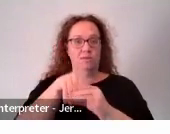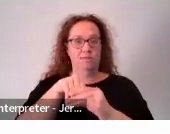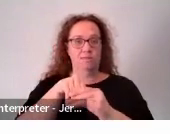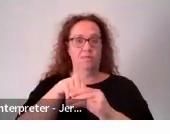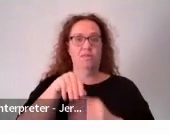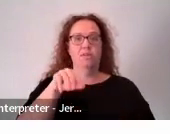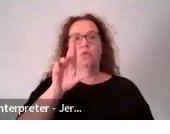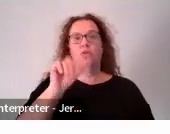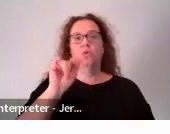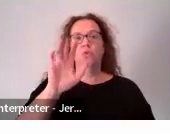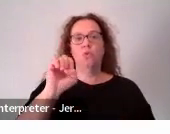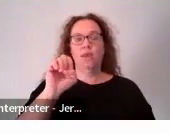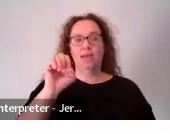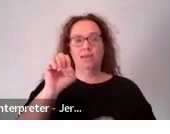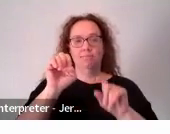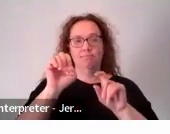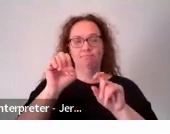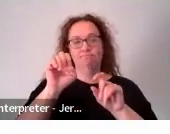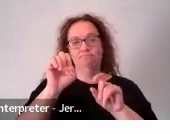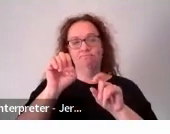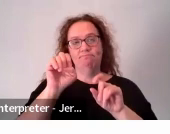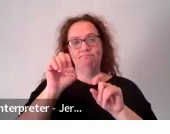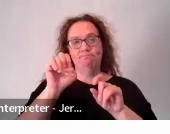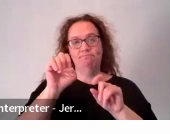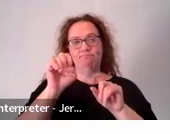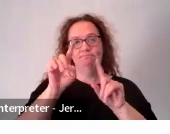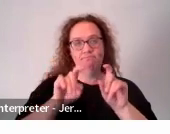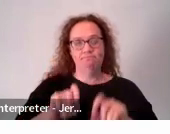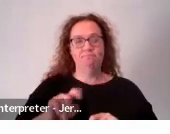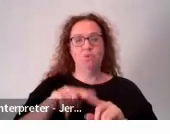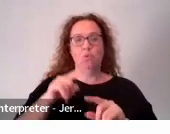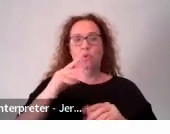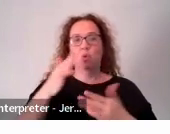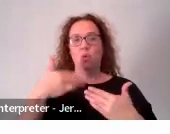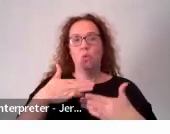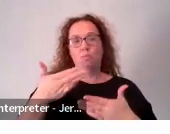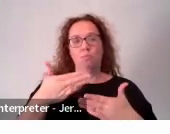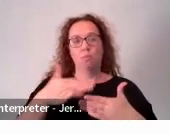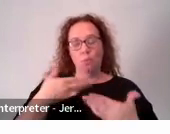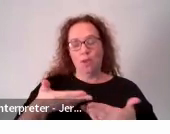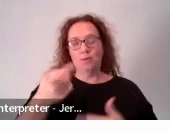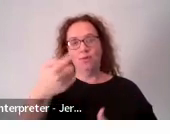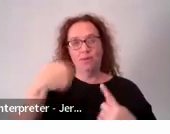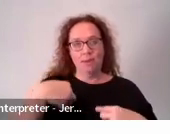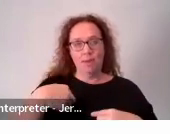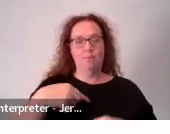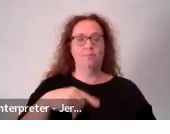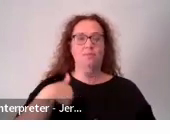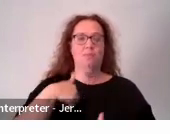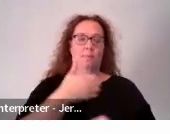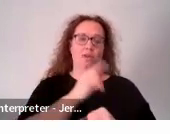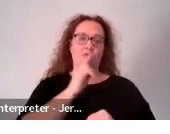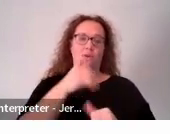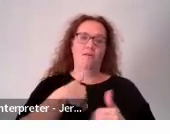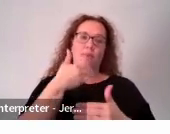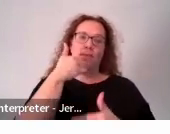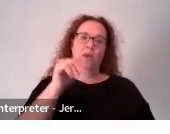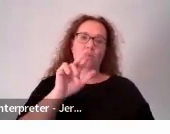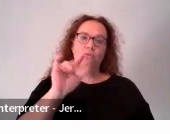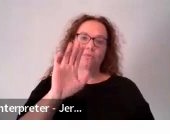rate study, we welcome all providers, encourage your participation so we can create the best rates